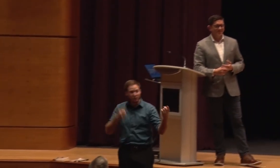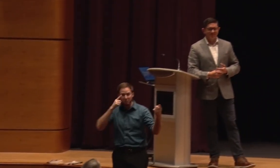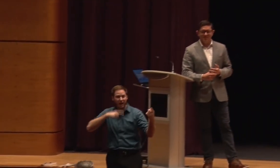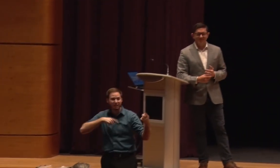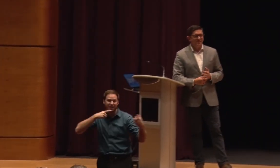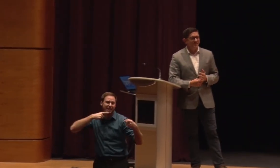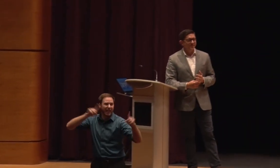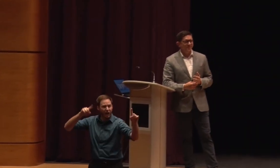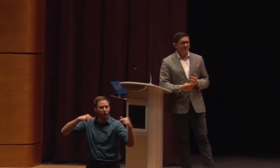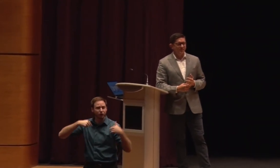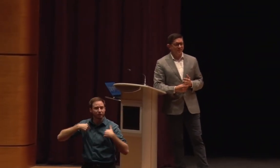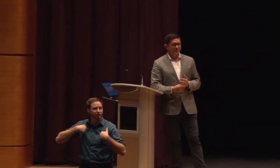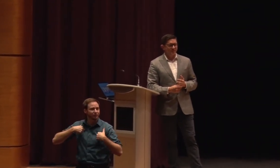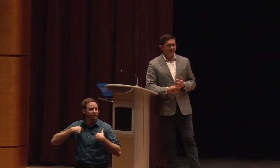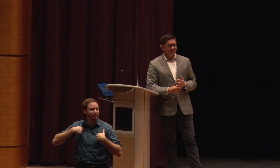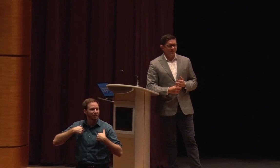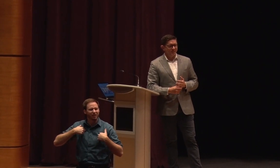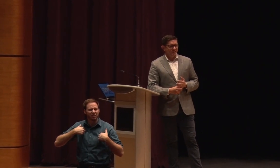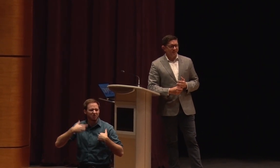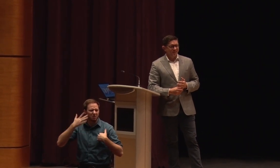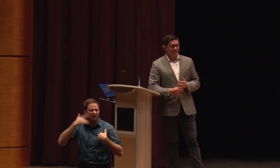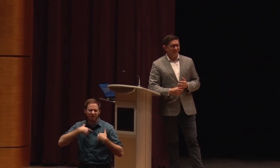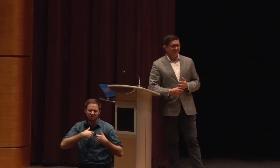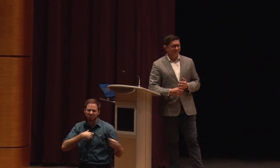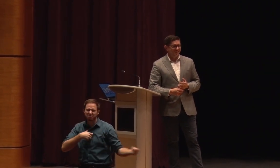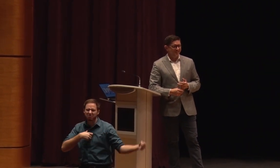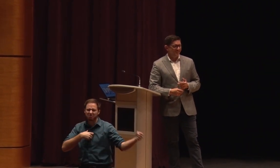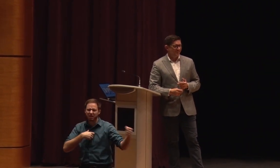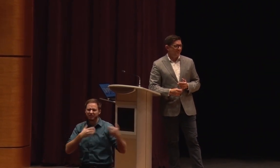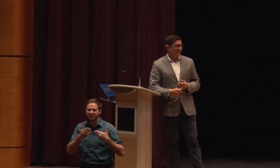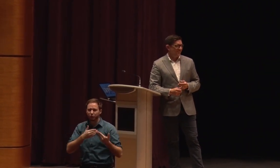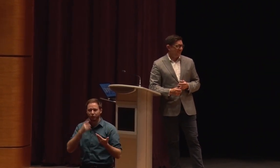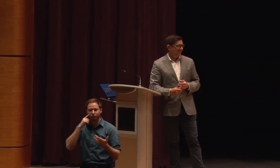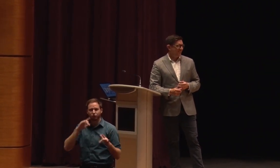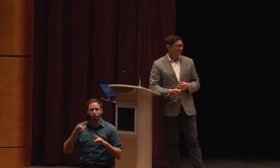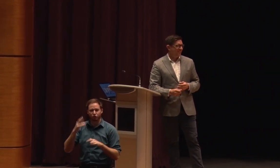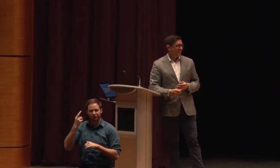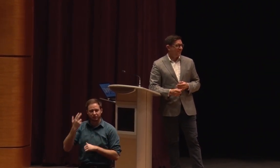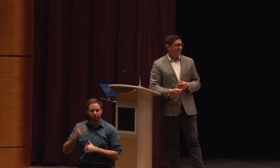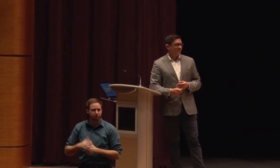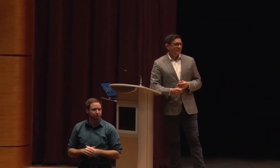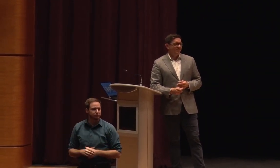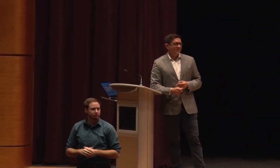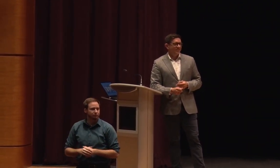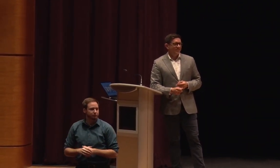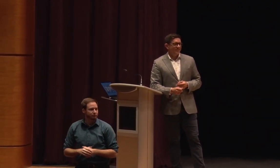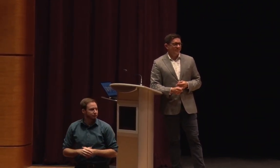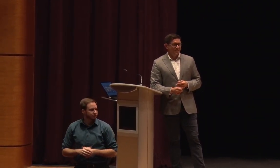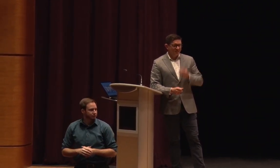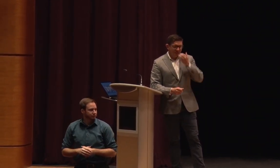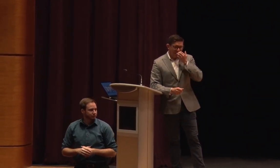No. Why don't we do it just for the recording? Thanks.